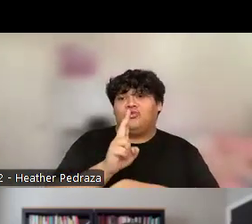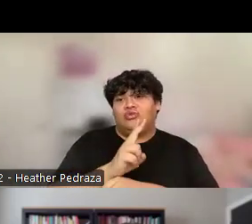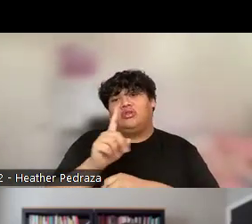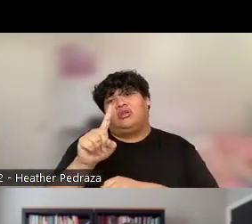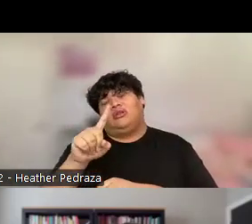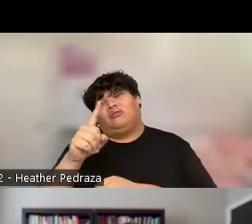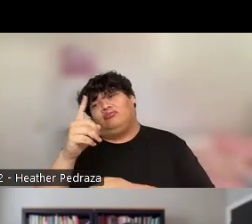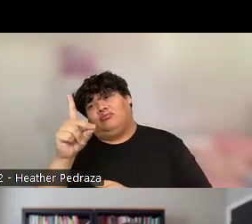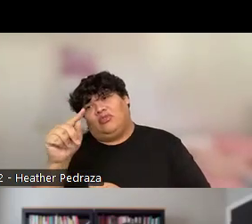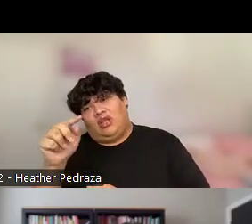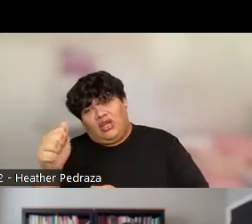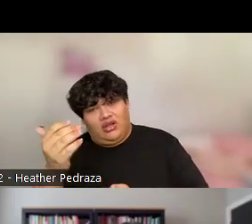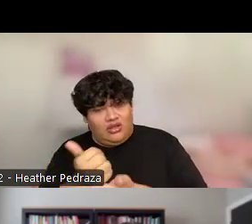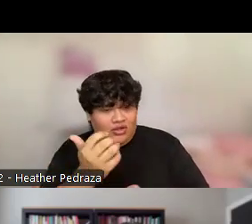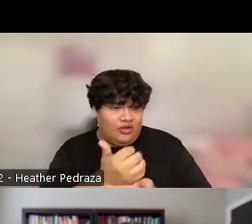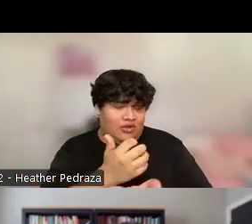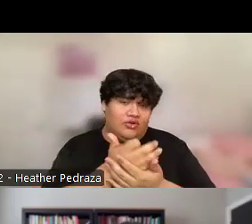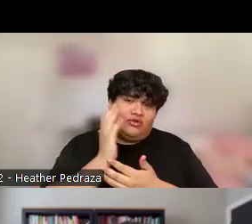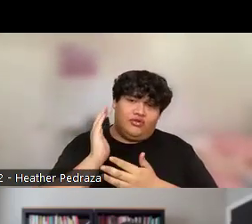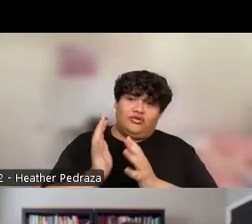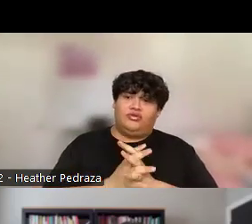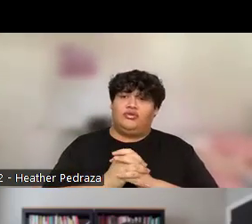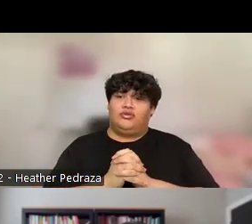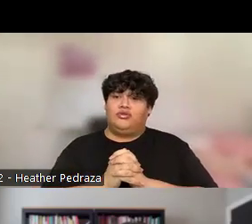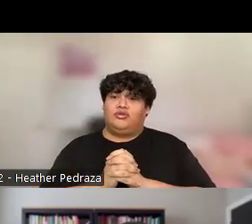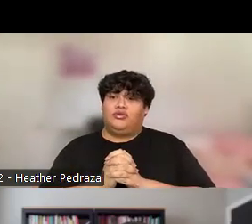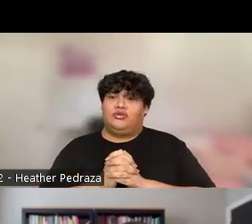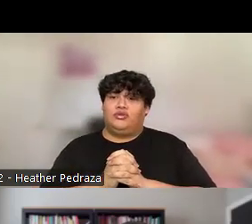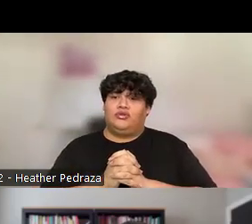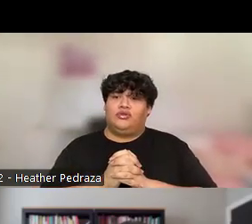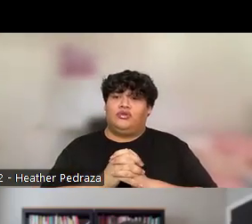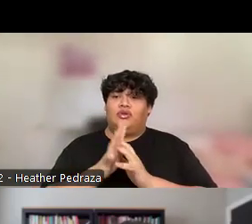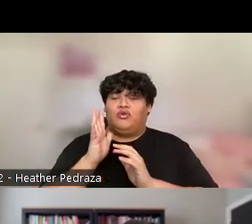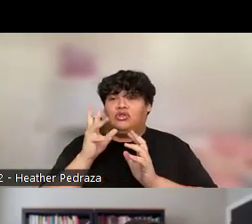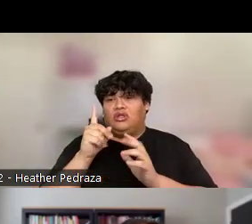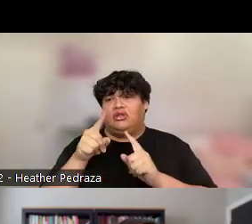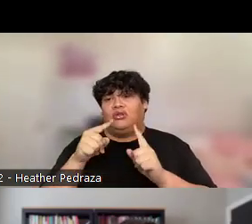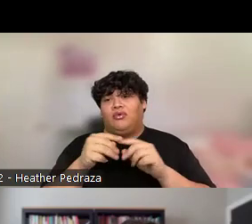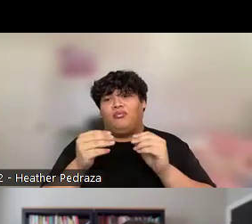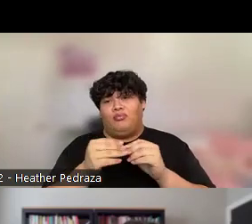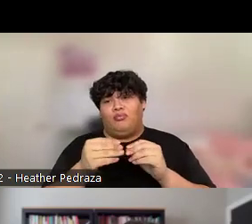data, which I can talk a little bit more about on the next slide.